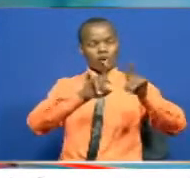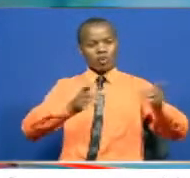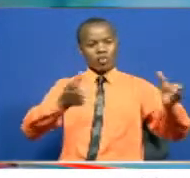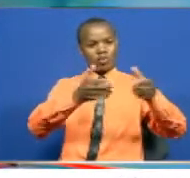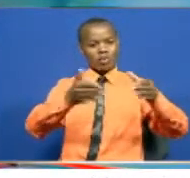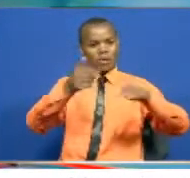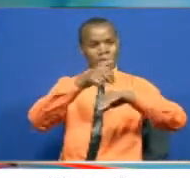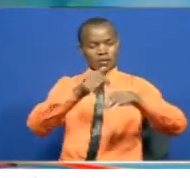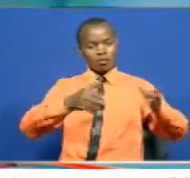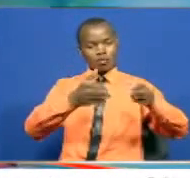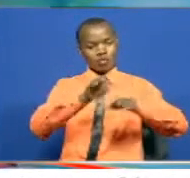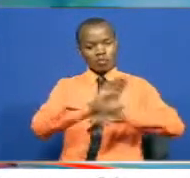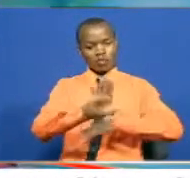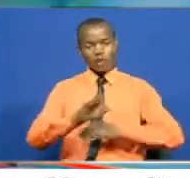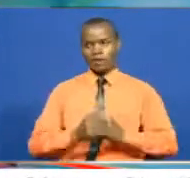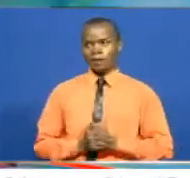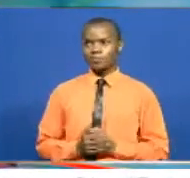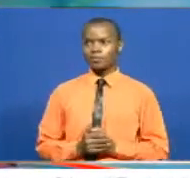side?